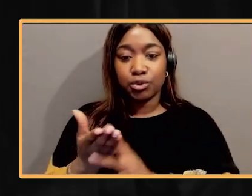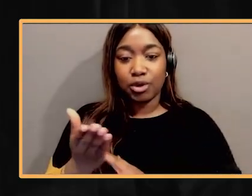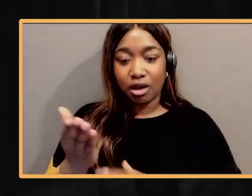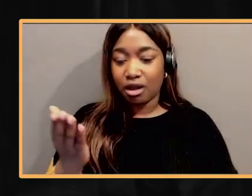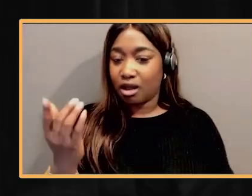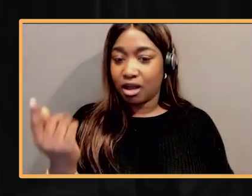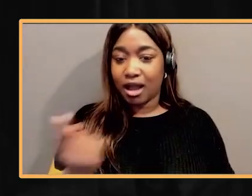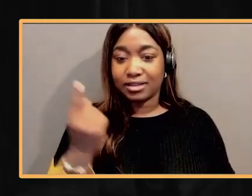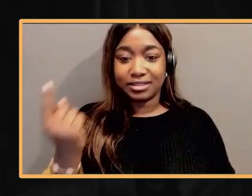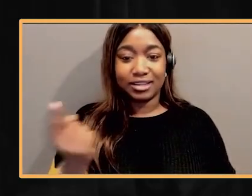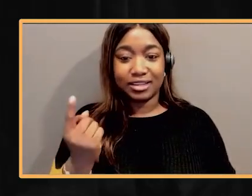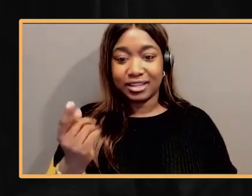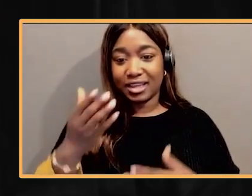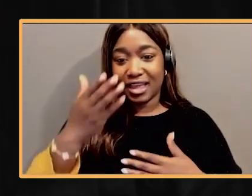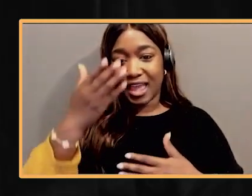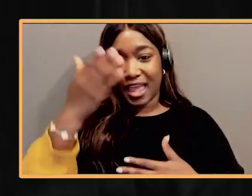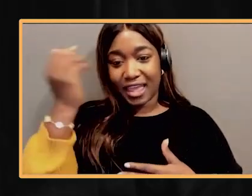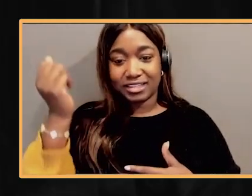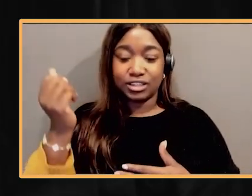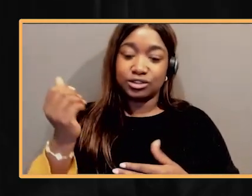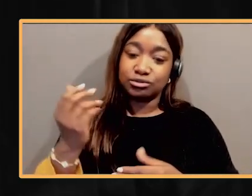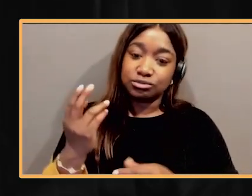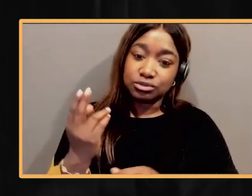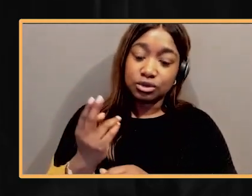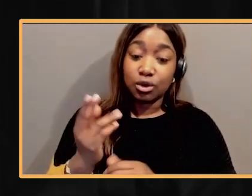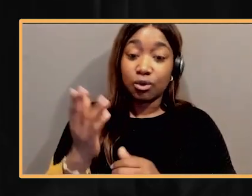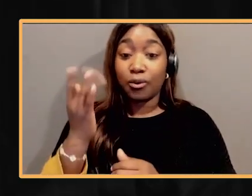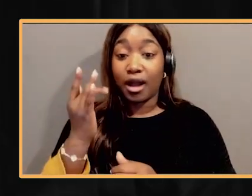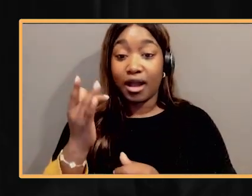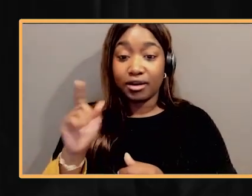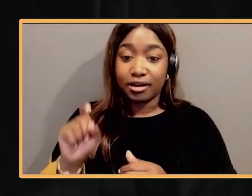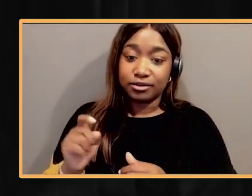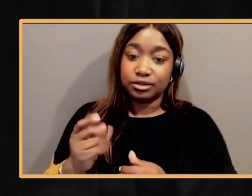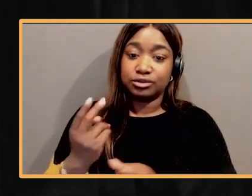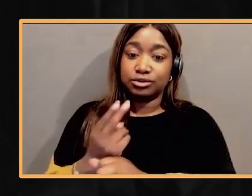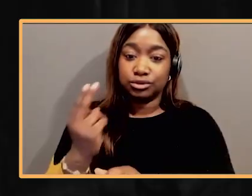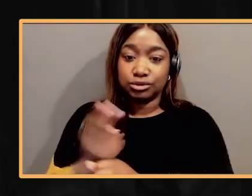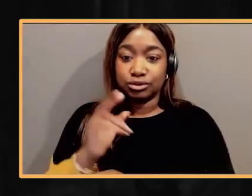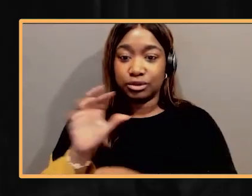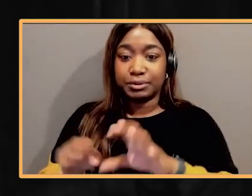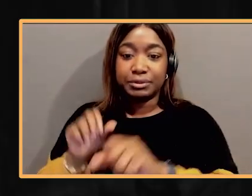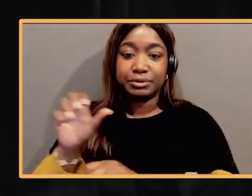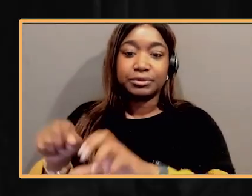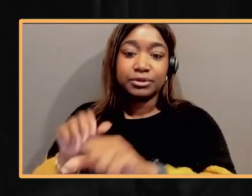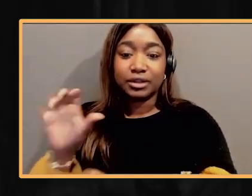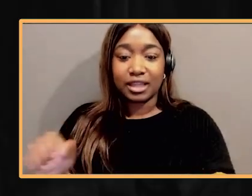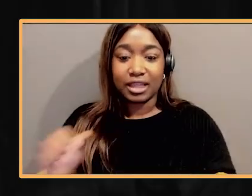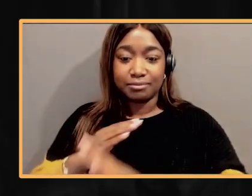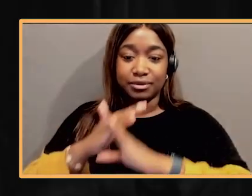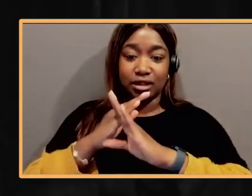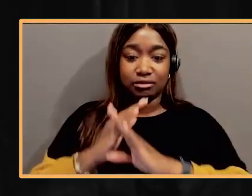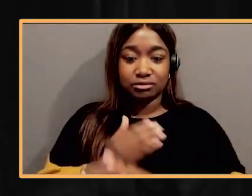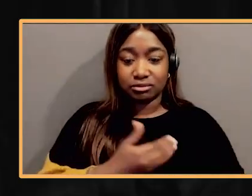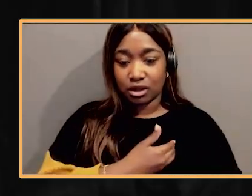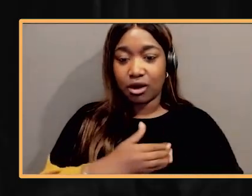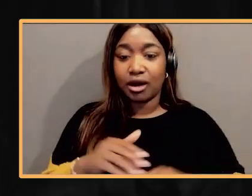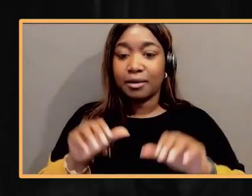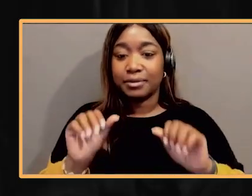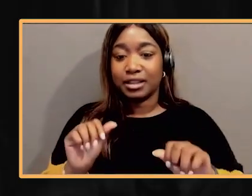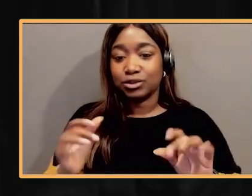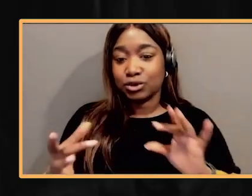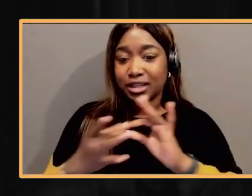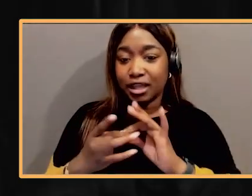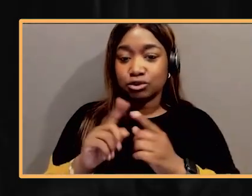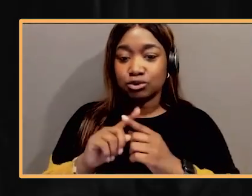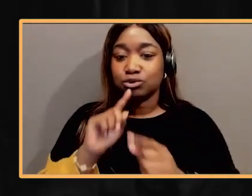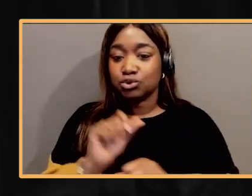anesthesia of consumption and other things that get us, that ultimately impede our connection to our true selves and others in the